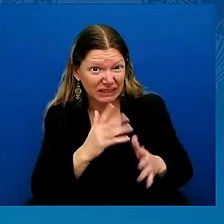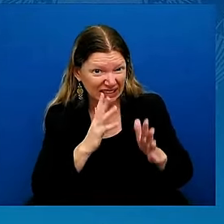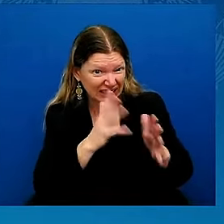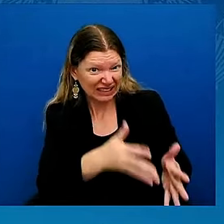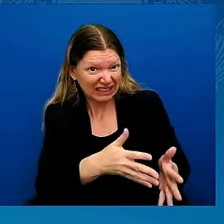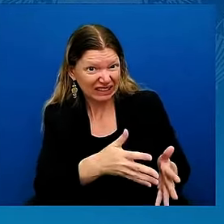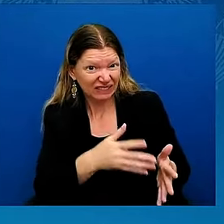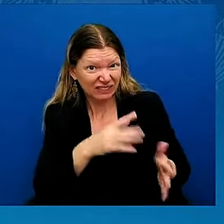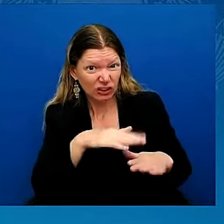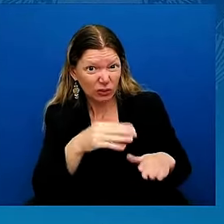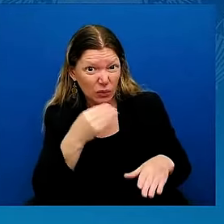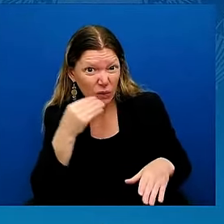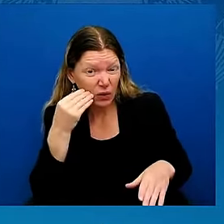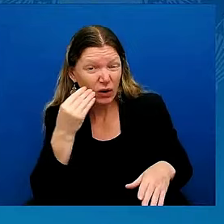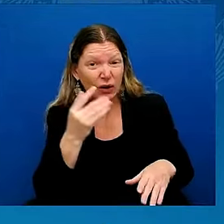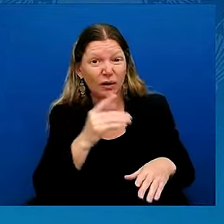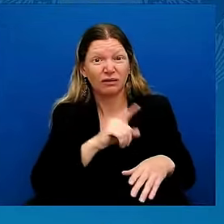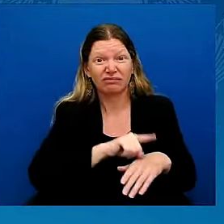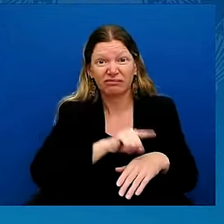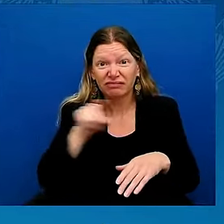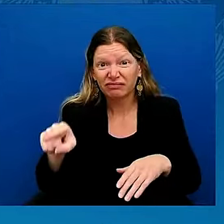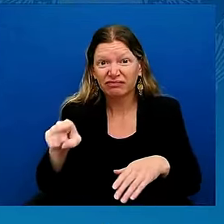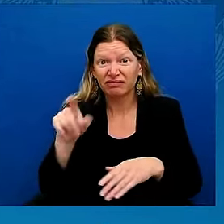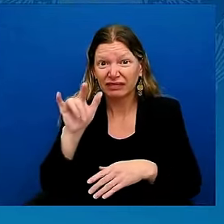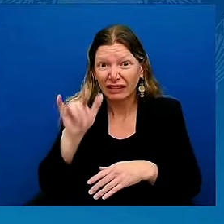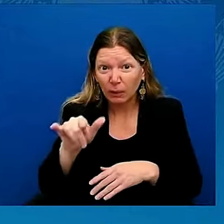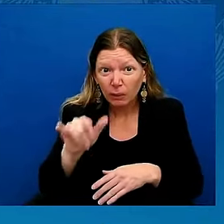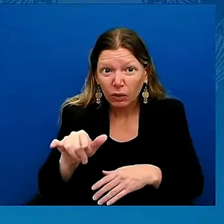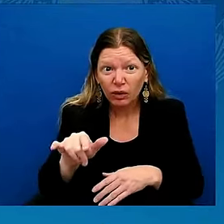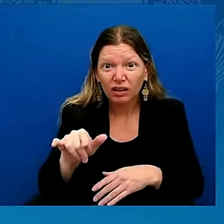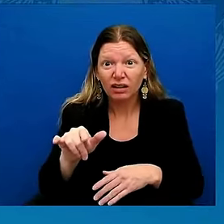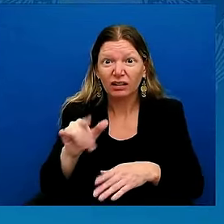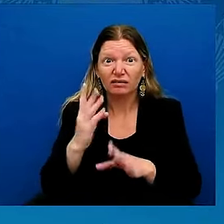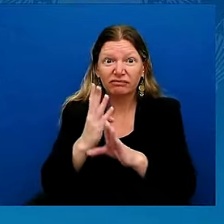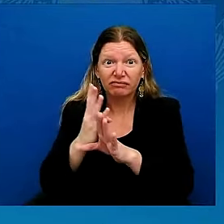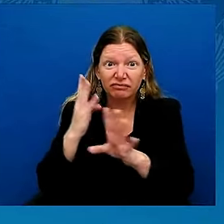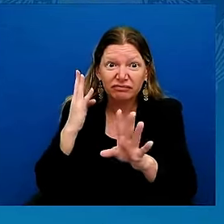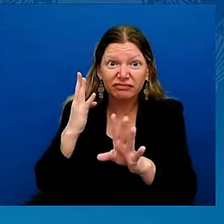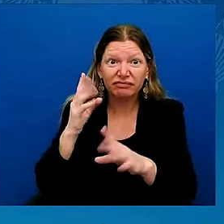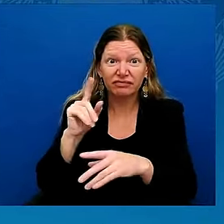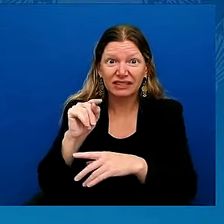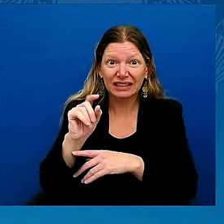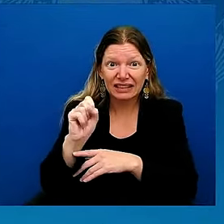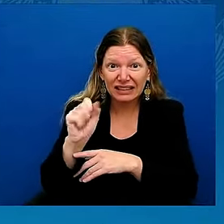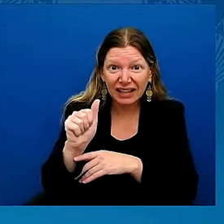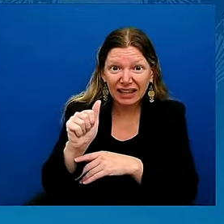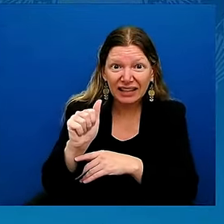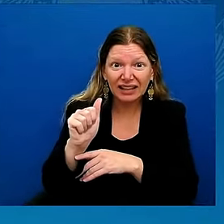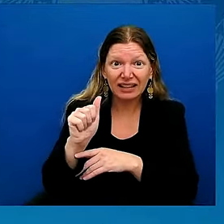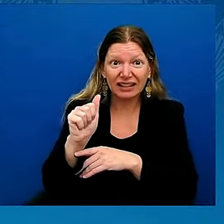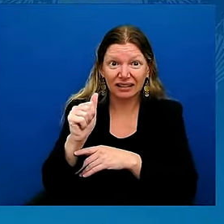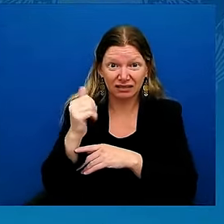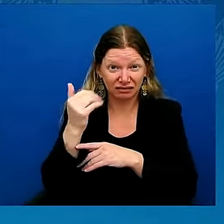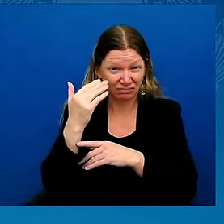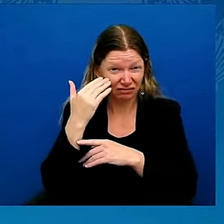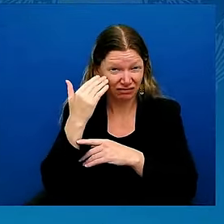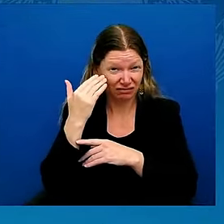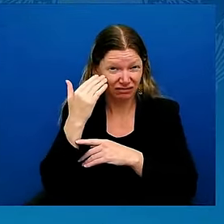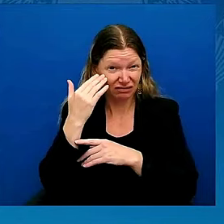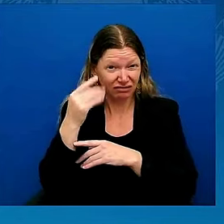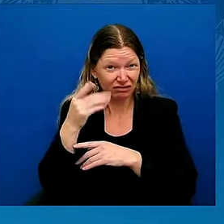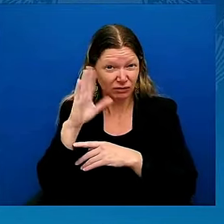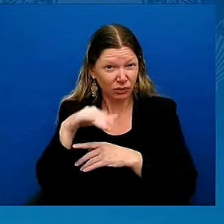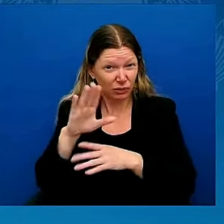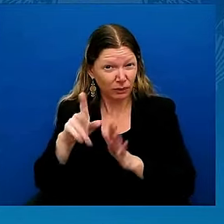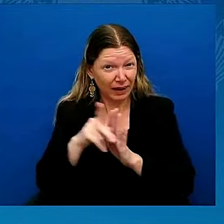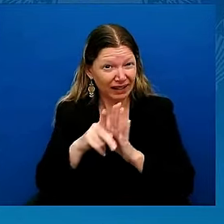airport, stand in a TSA line. Like, think about this. You know, everybody here is your policy leaders. I always say to my team, especially the